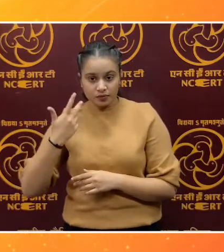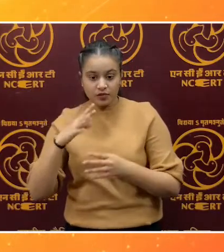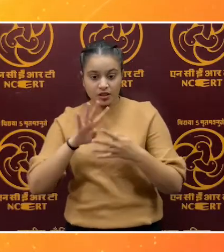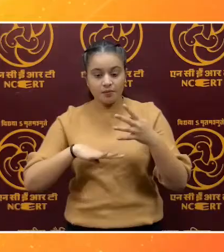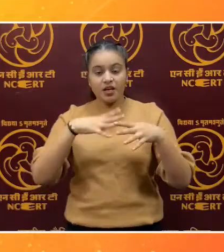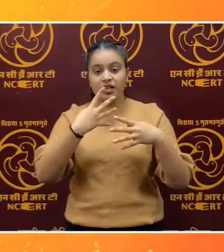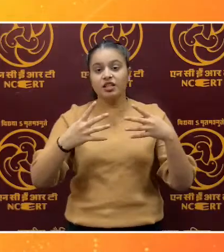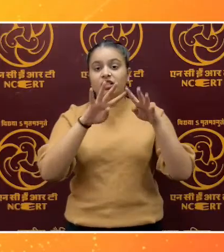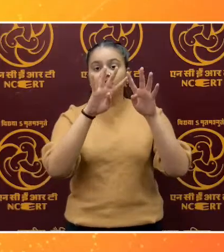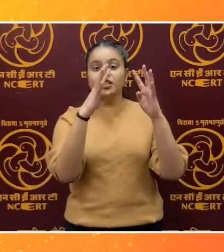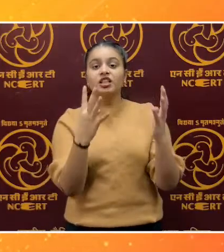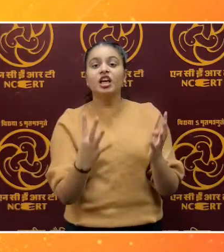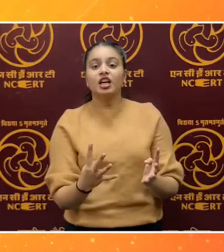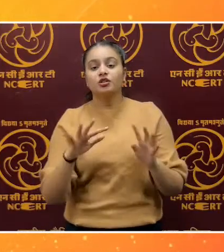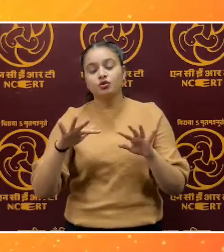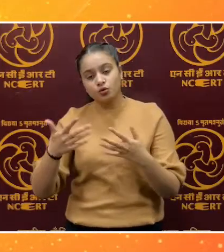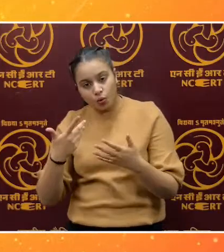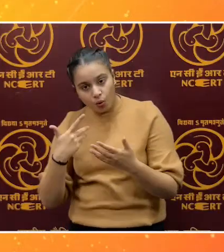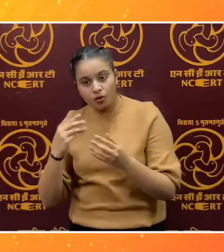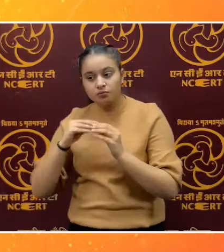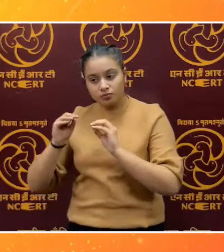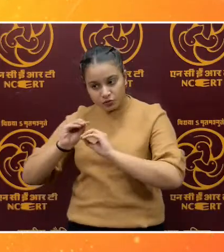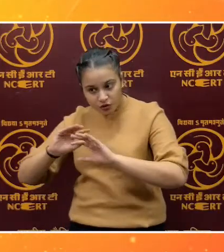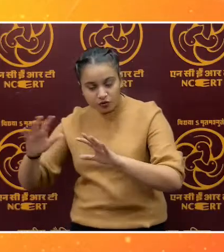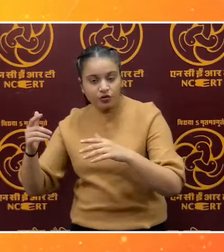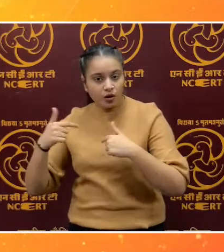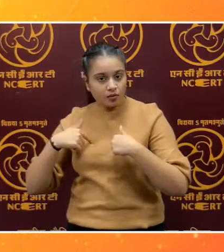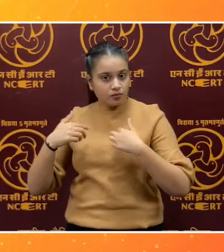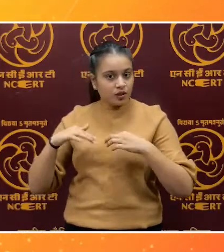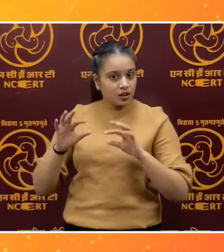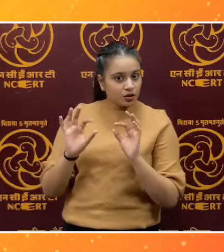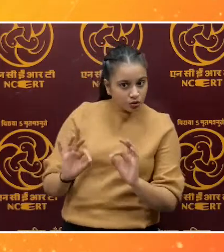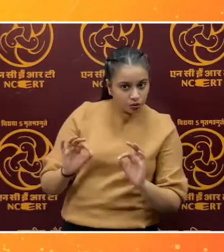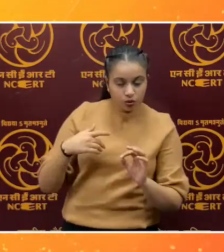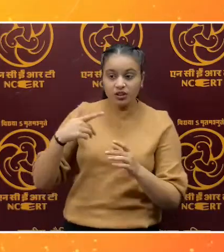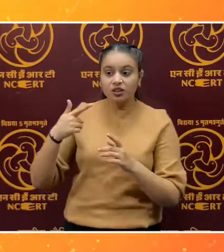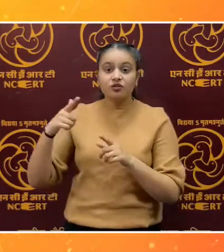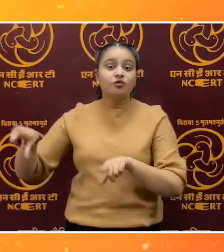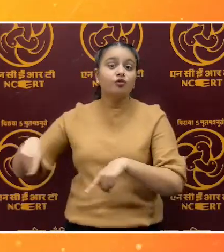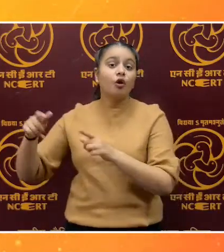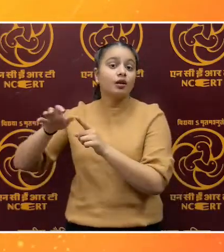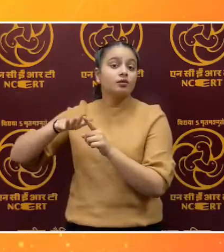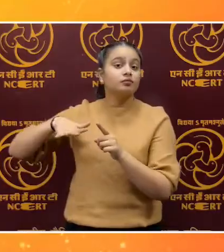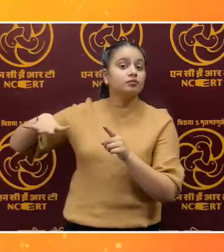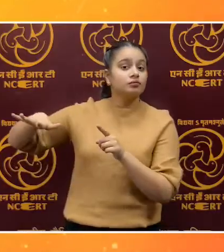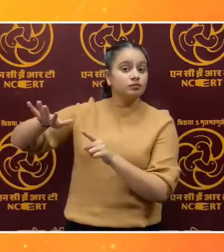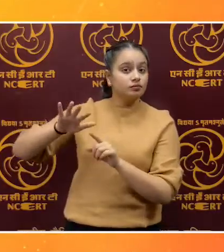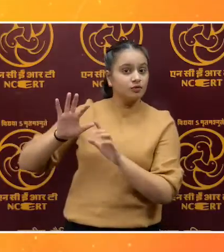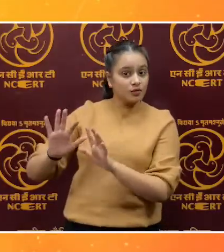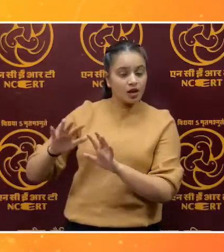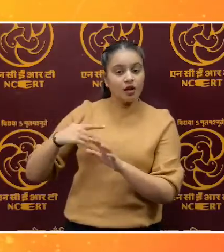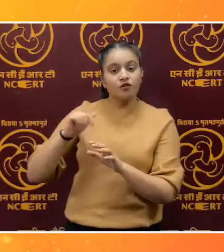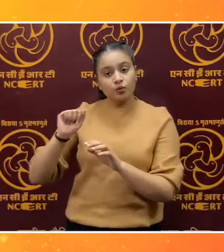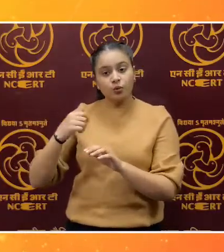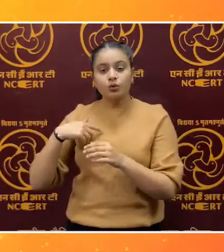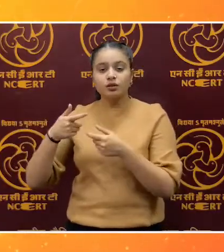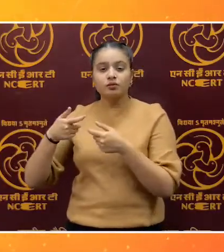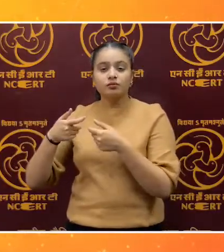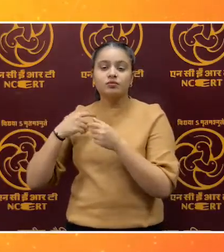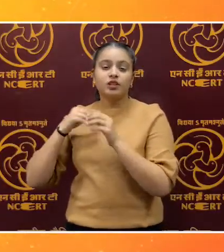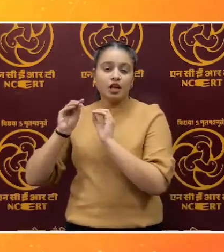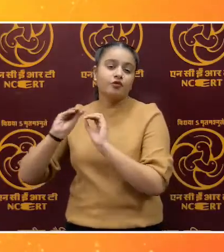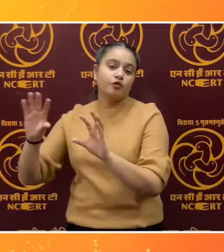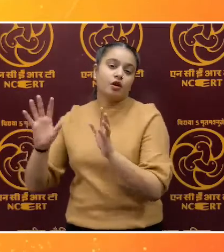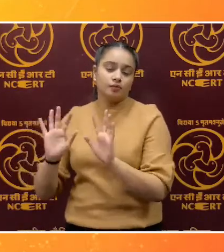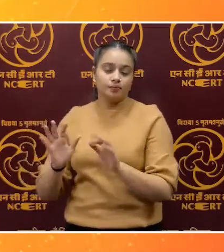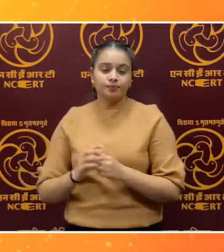Now, he wanted to greet the birds there in the forest through just by sending a message. So let's